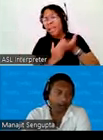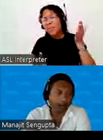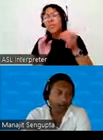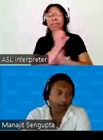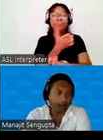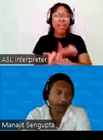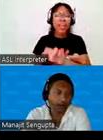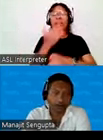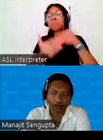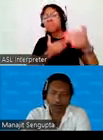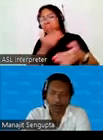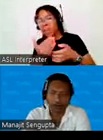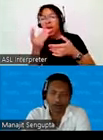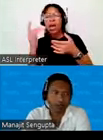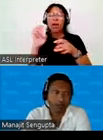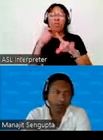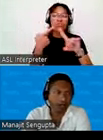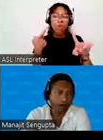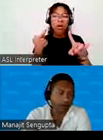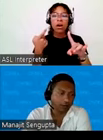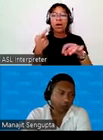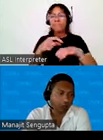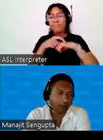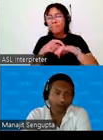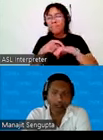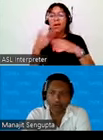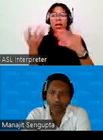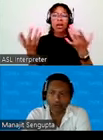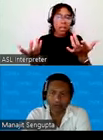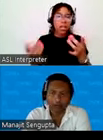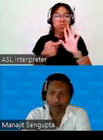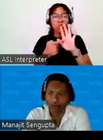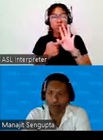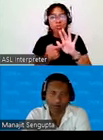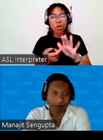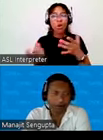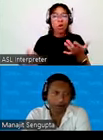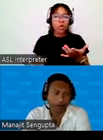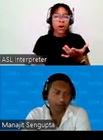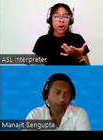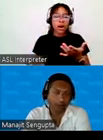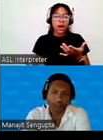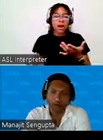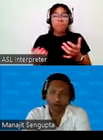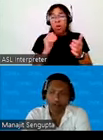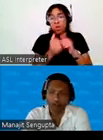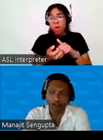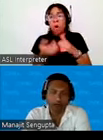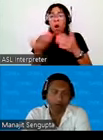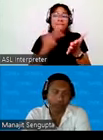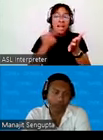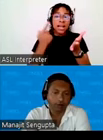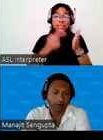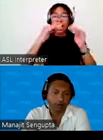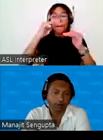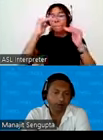This is a graphic which shows how the wind and solar varies over from 2006 to